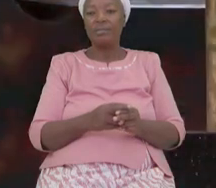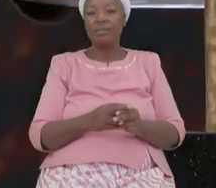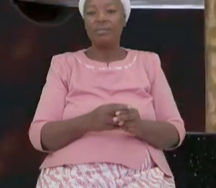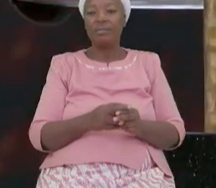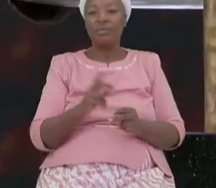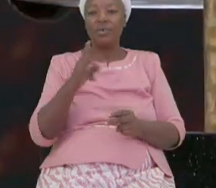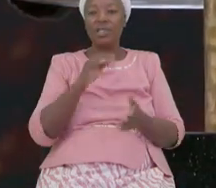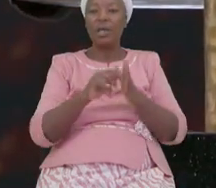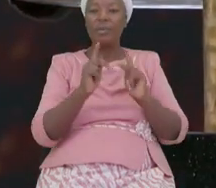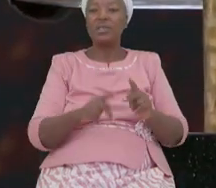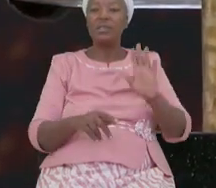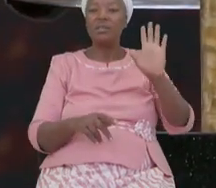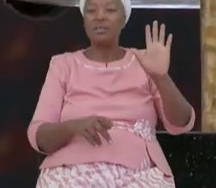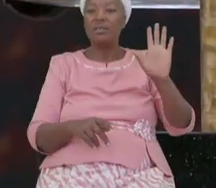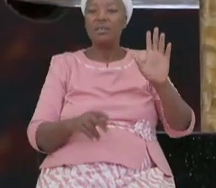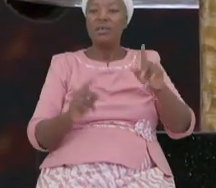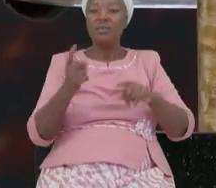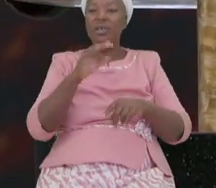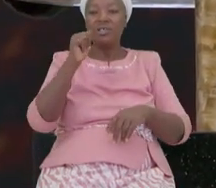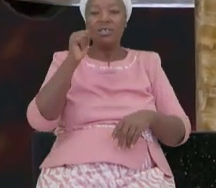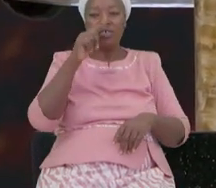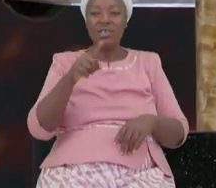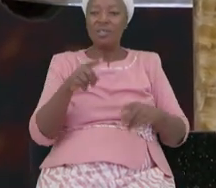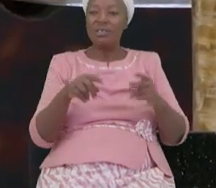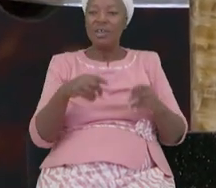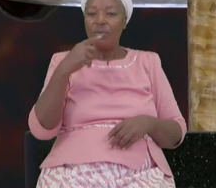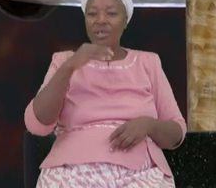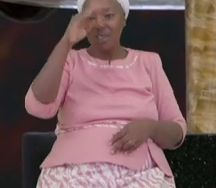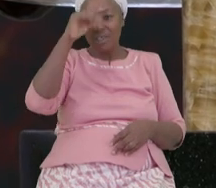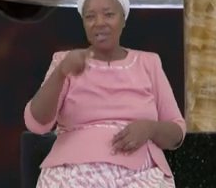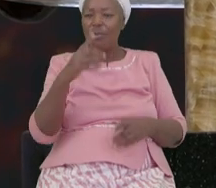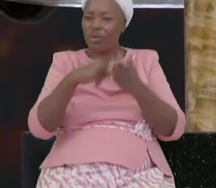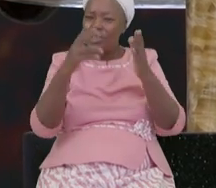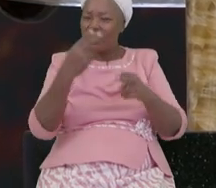Where is he? Where is she? What's your name?